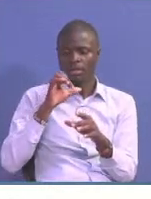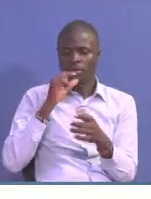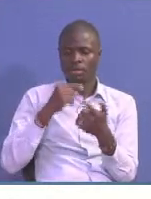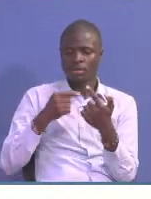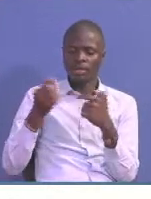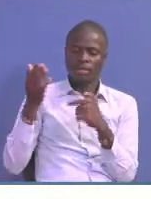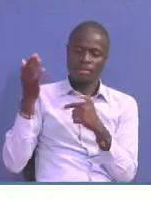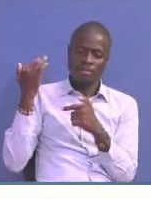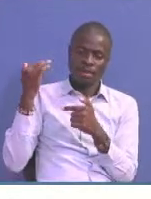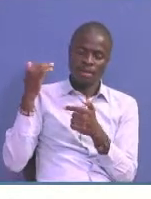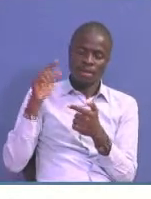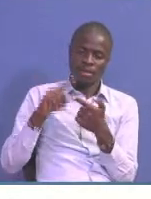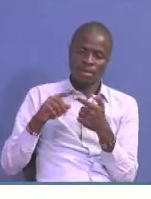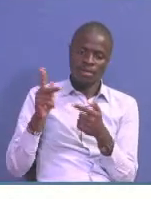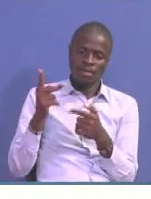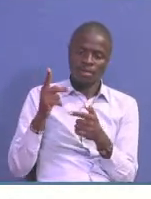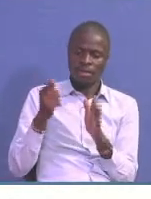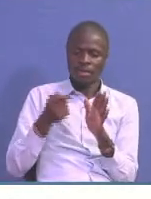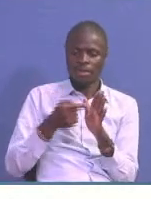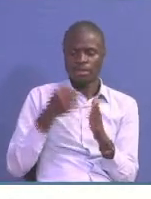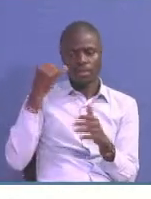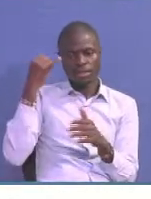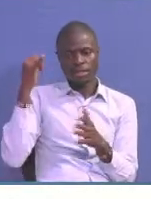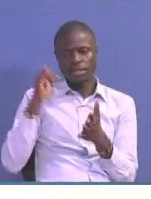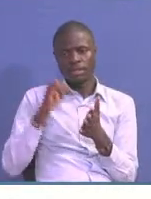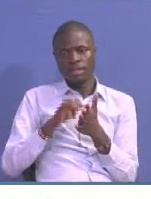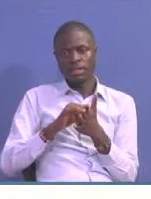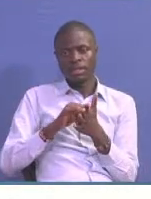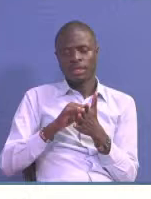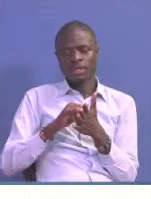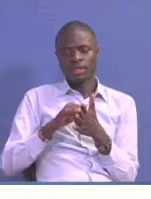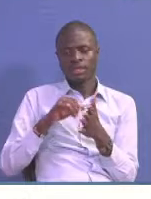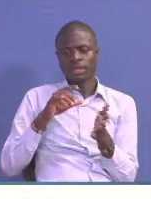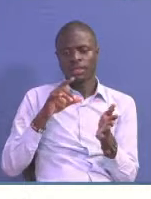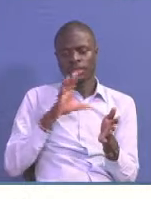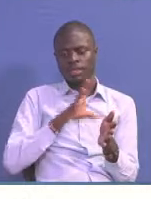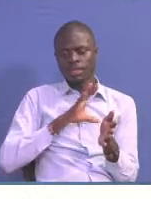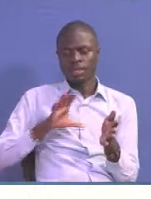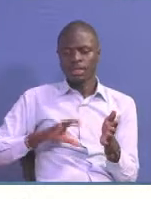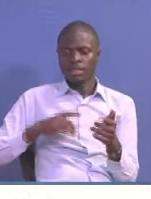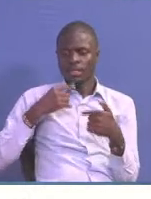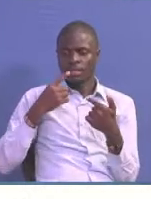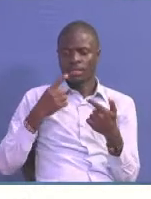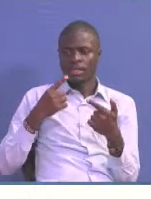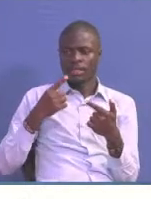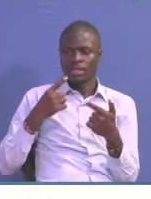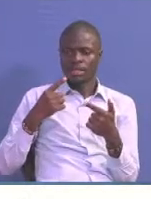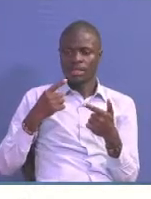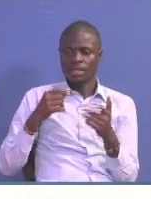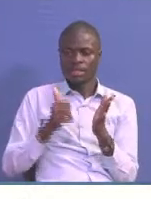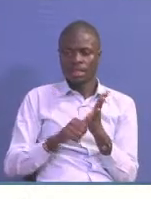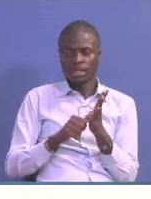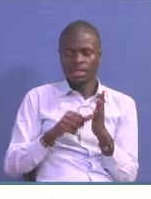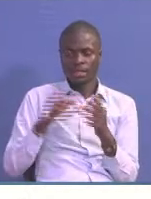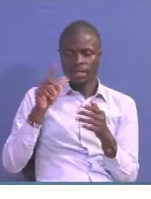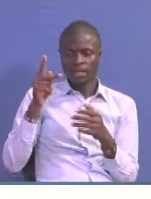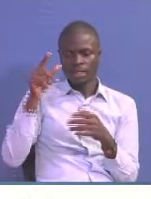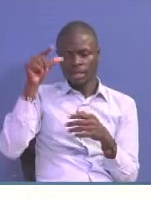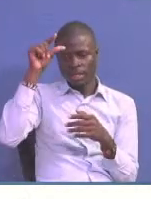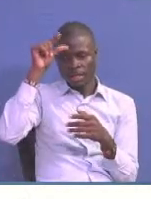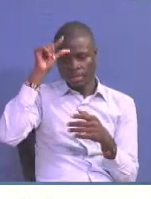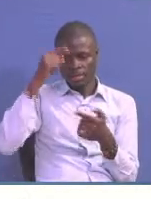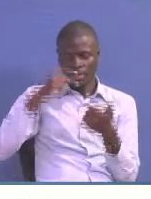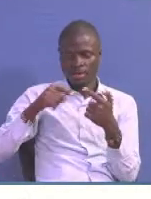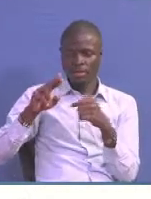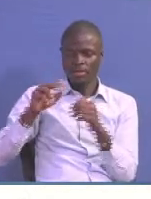wanting to come back to Kenya. And this is an issue that Ambassador Dr. Francis Muthaura has hinted and challenged the Kenyan government to also